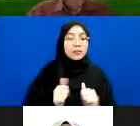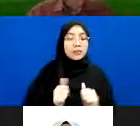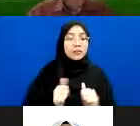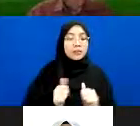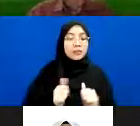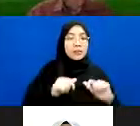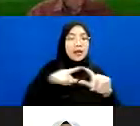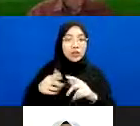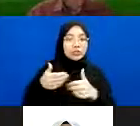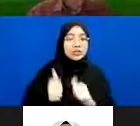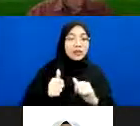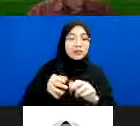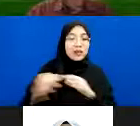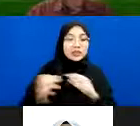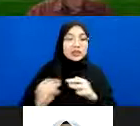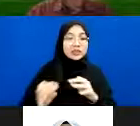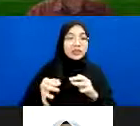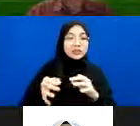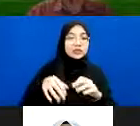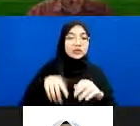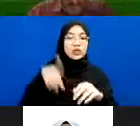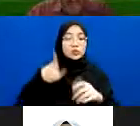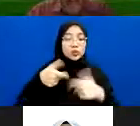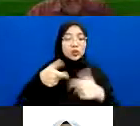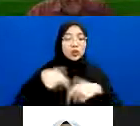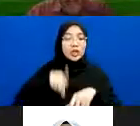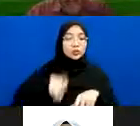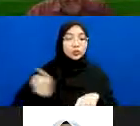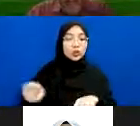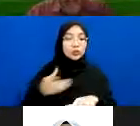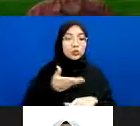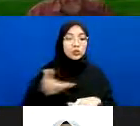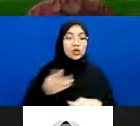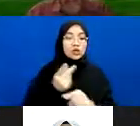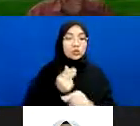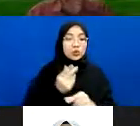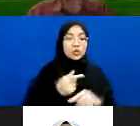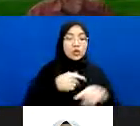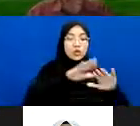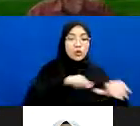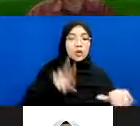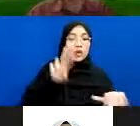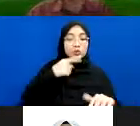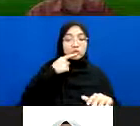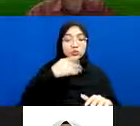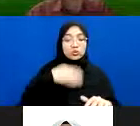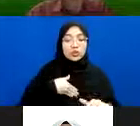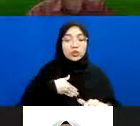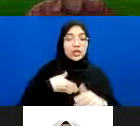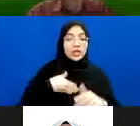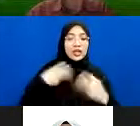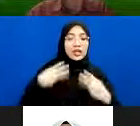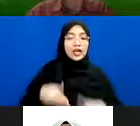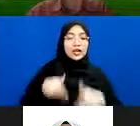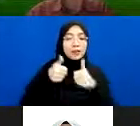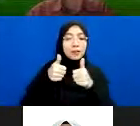a mainstream classroom requires mainstream teachers and students to have a positive attitude